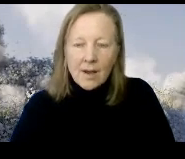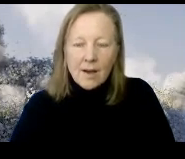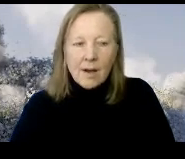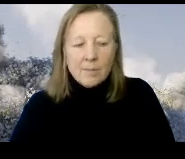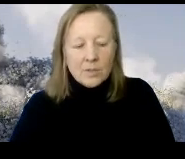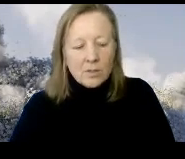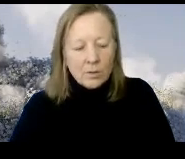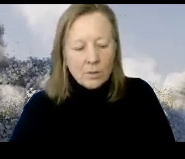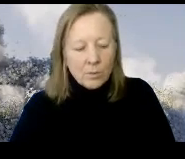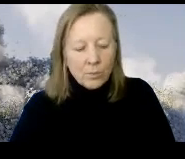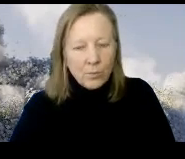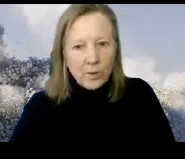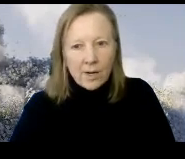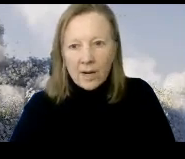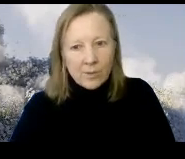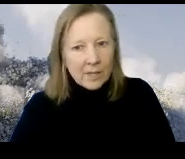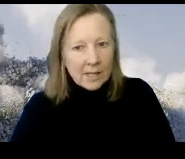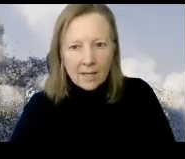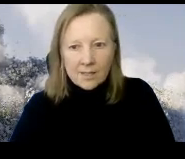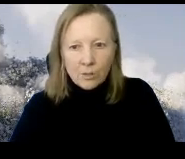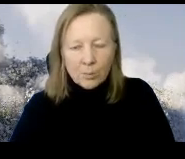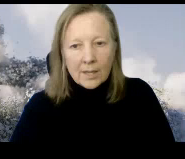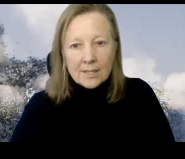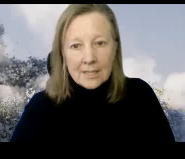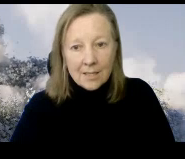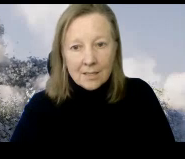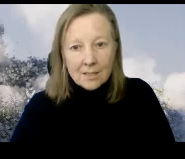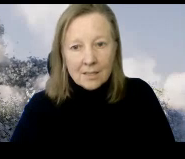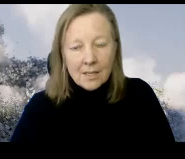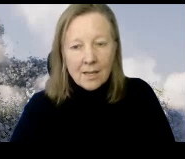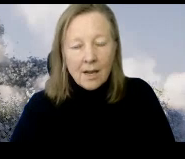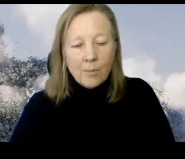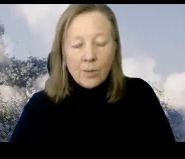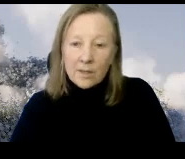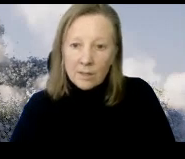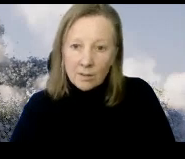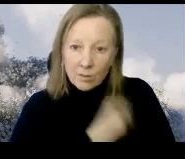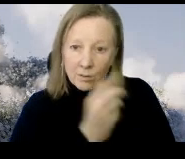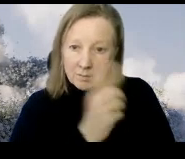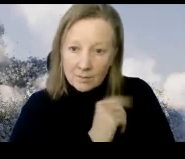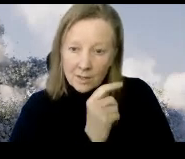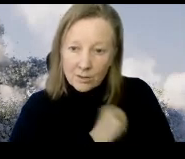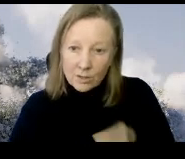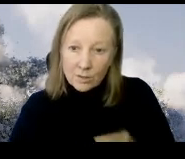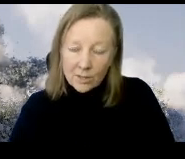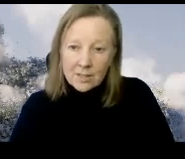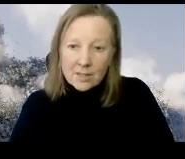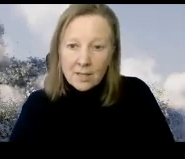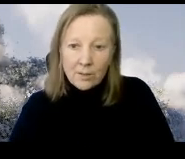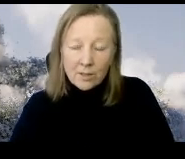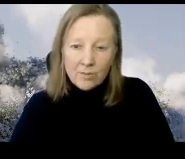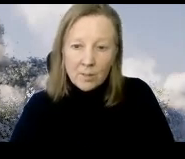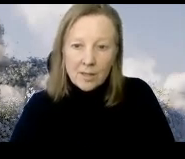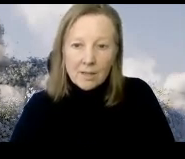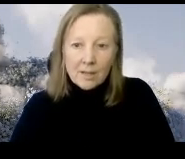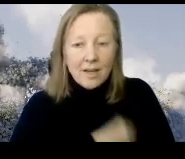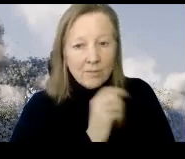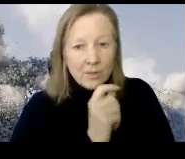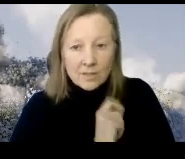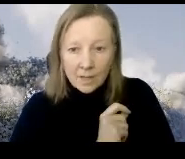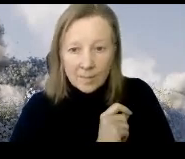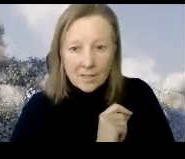OSCE. So in every class, you practice cases with the other students and you get